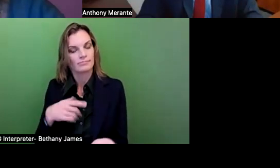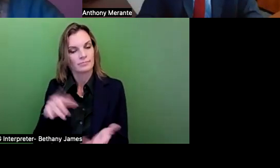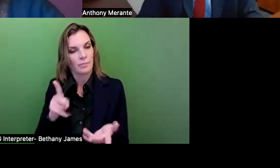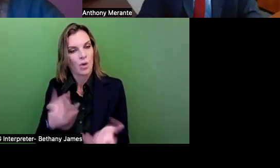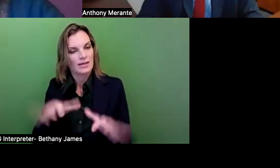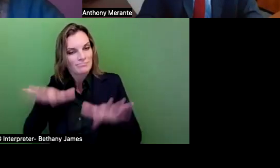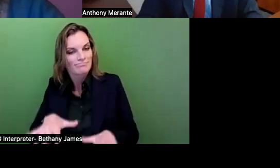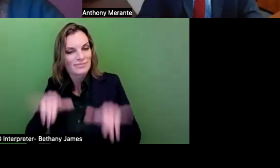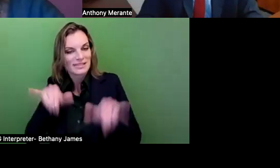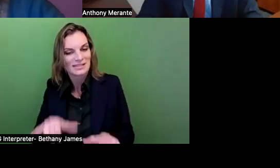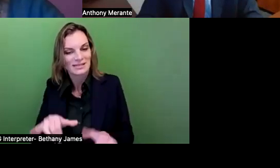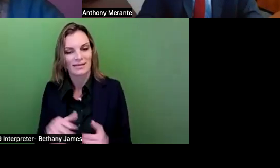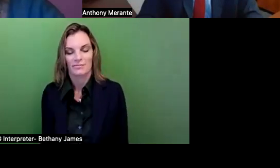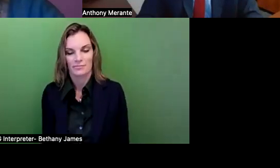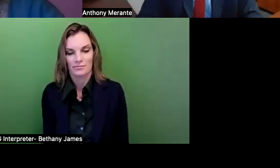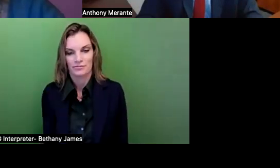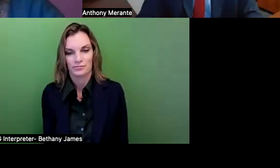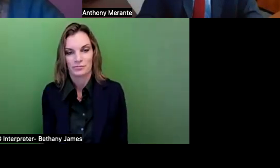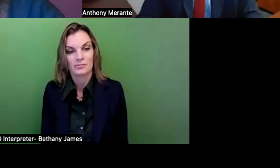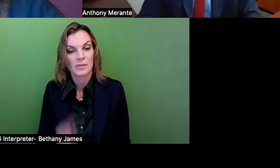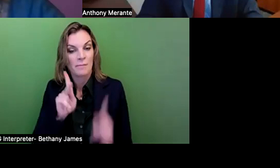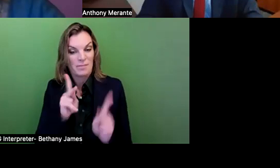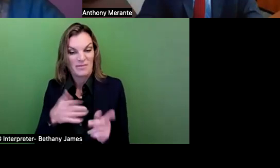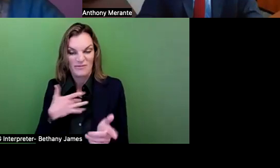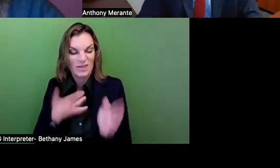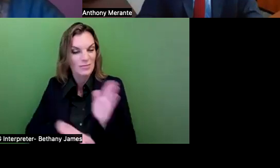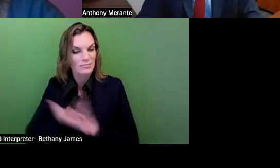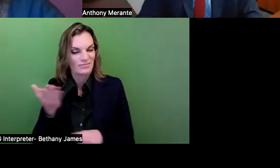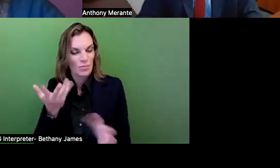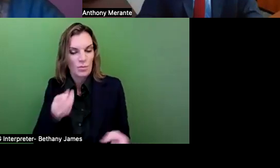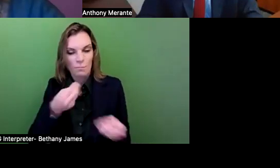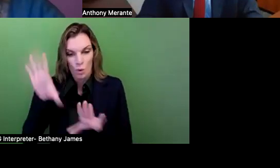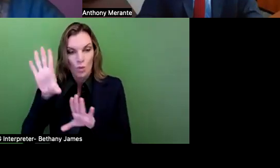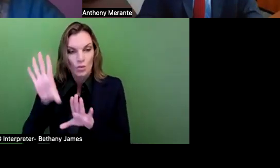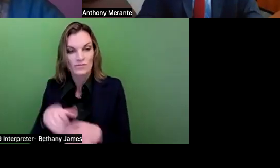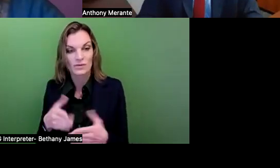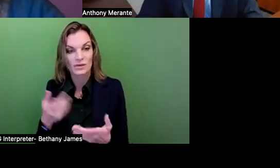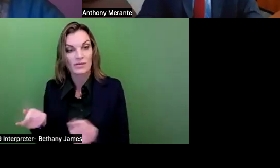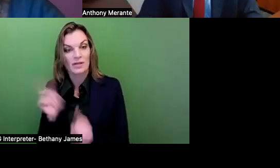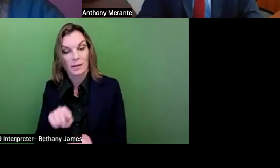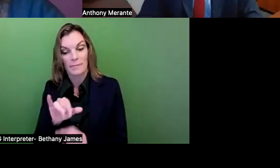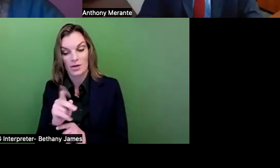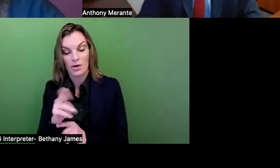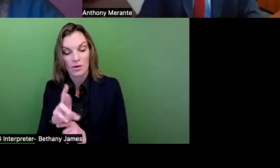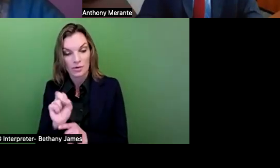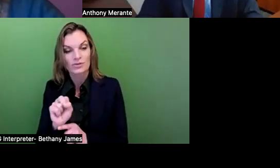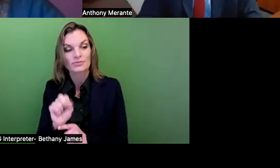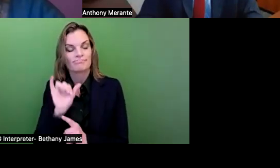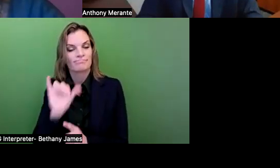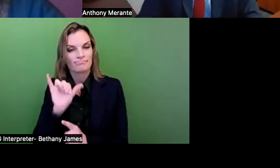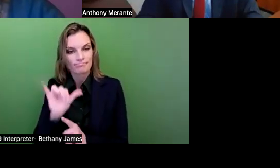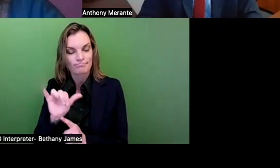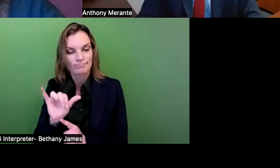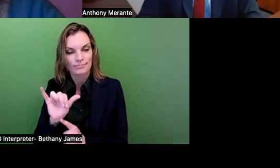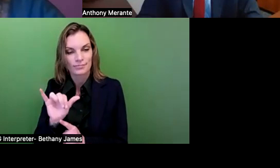skin in the game. People are ready to leave at the moment that they can. And when they come here in Yonkers, sometimes they're finding out that it's